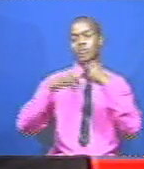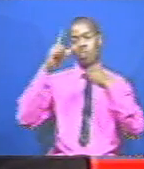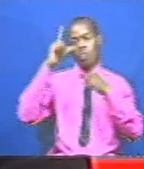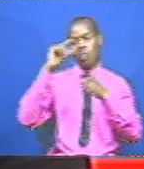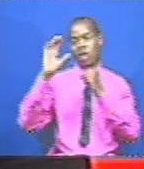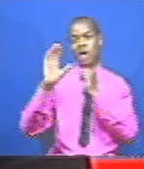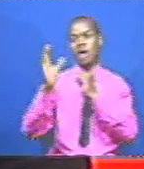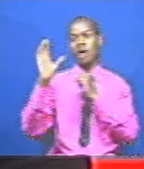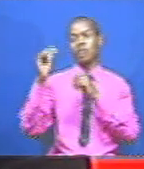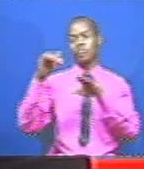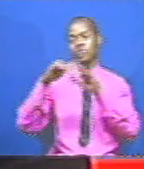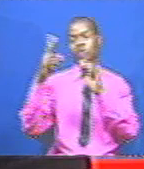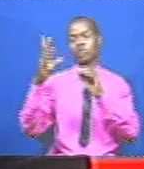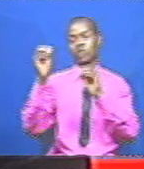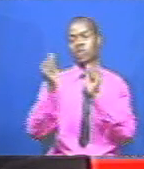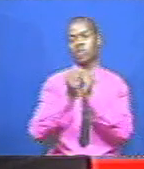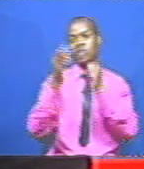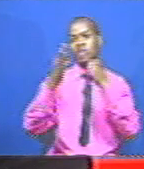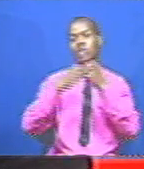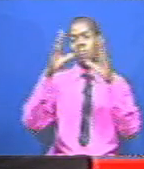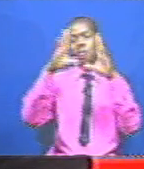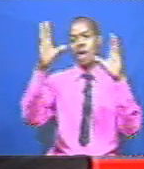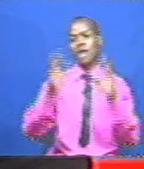the 2018-2019 budget,